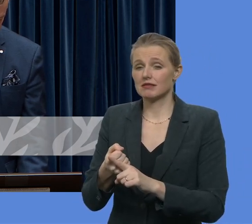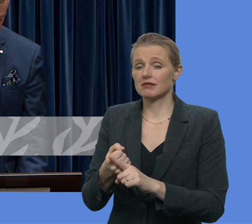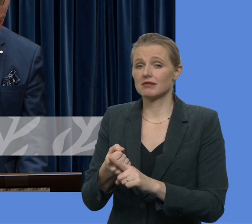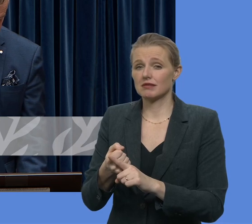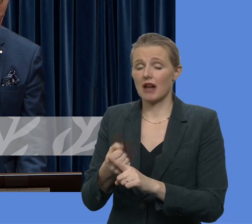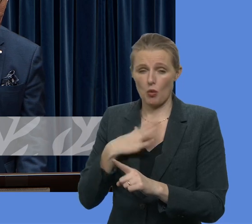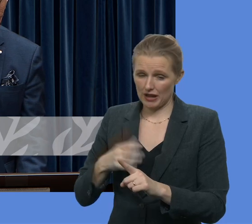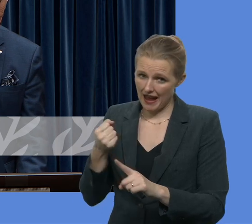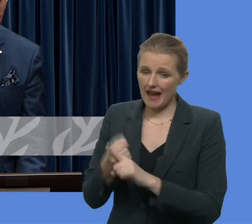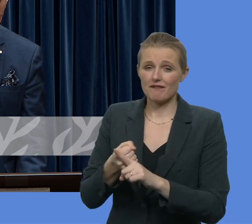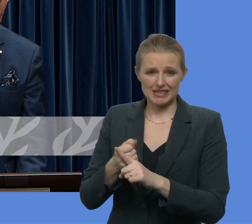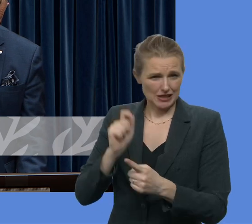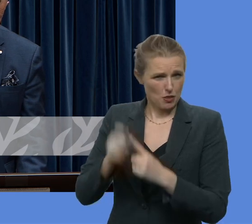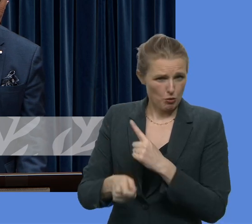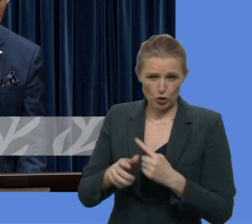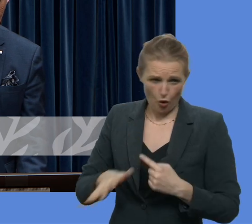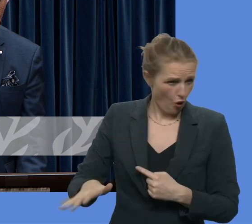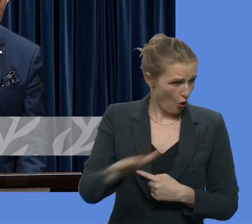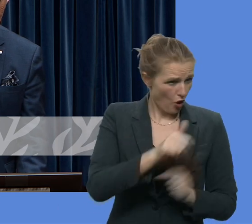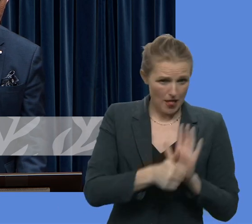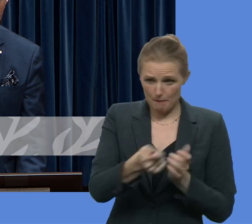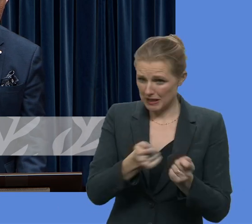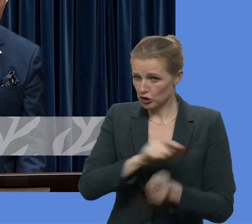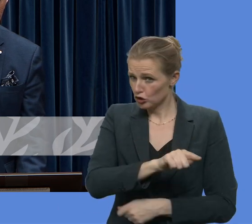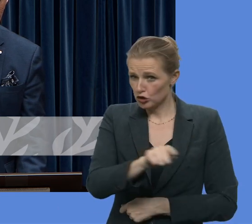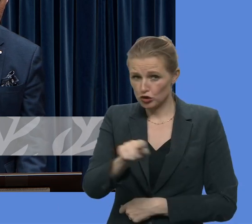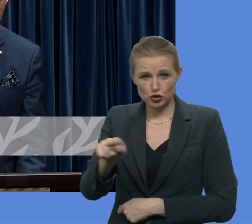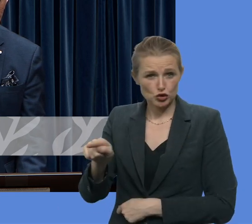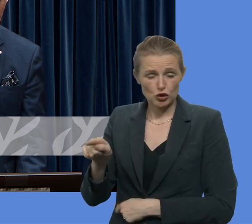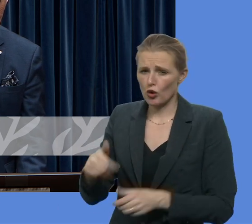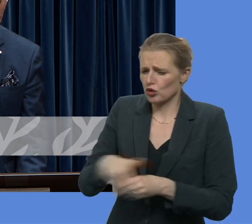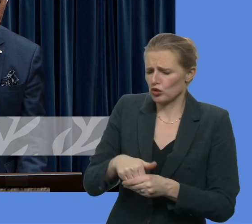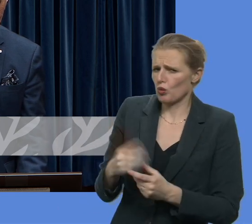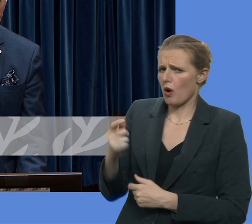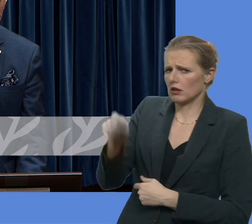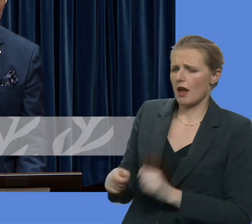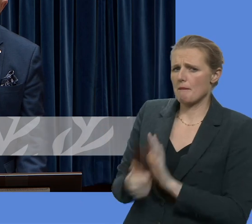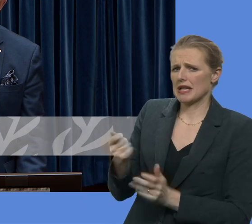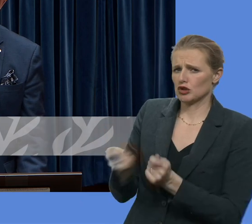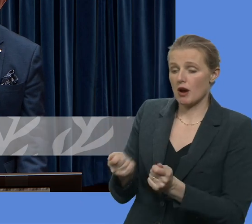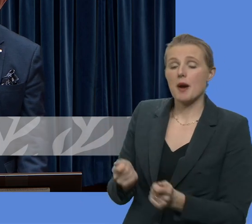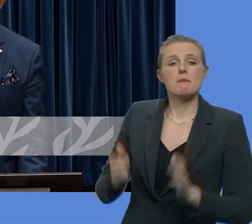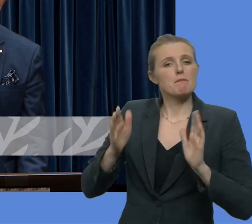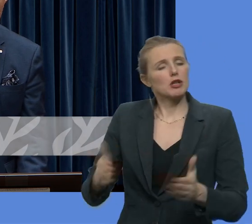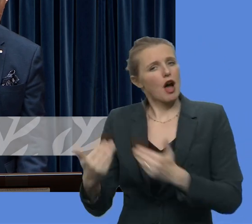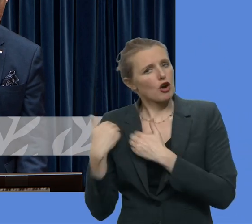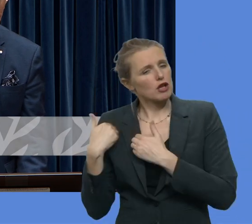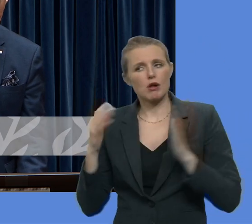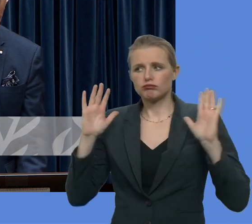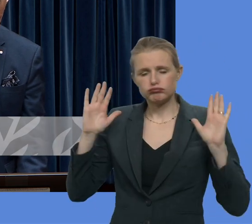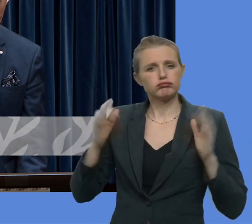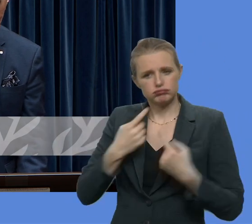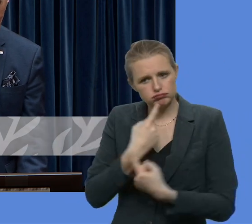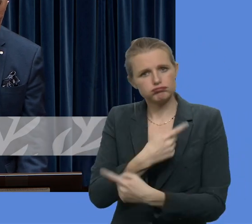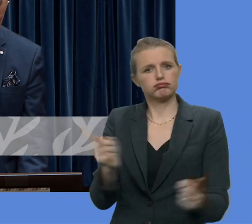I want to emphasise a point to all ministers, because it just doesn't include one. They're required to be accountable to this House and